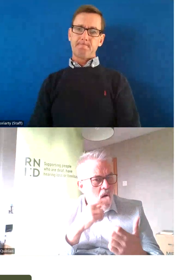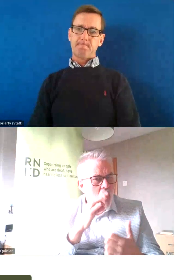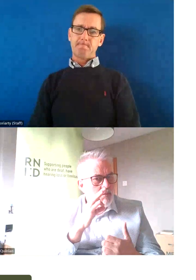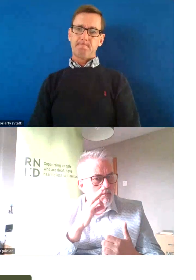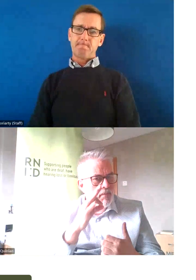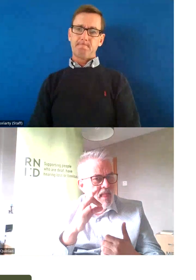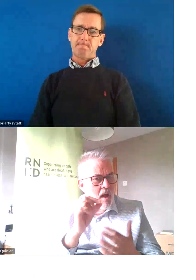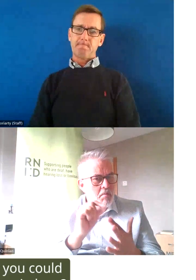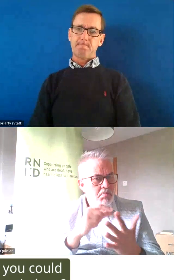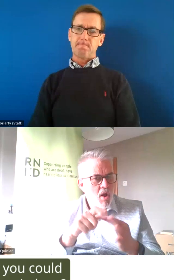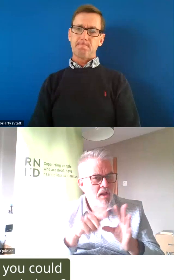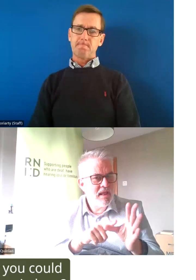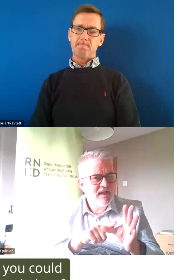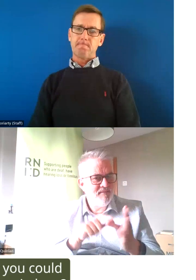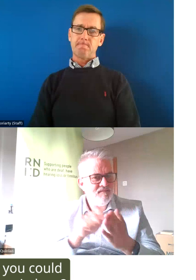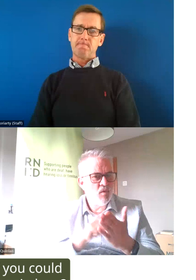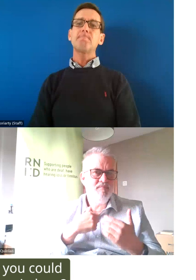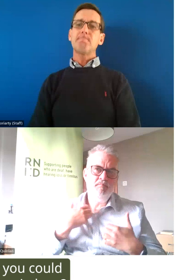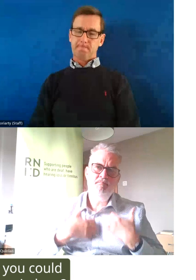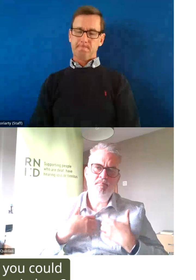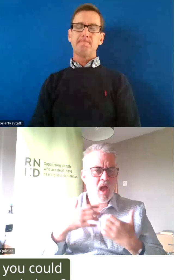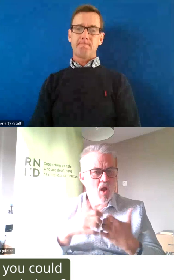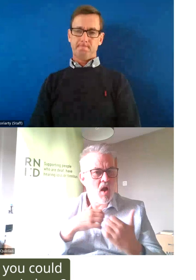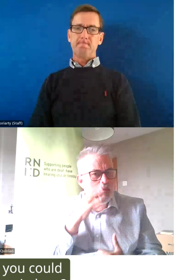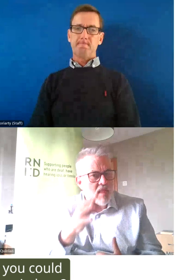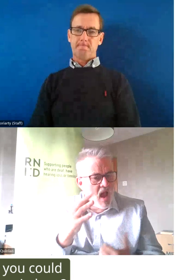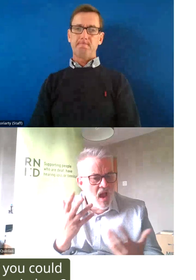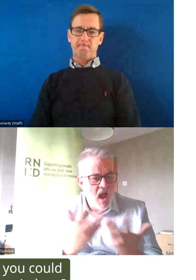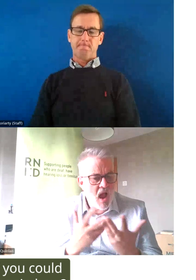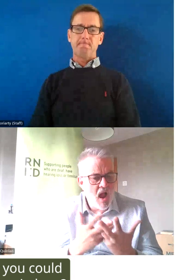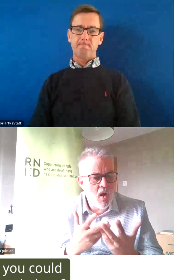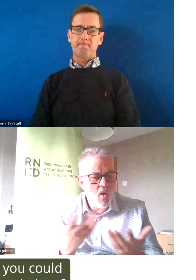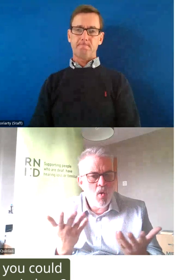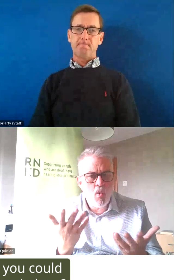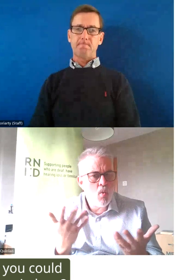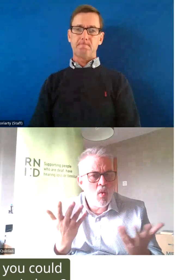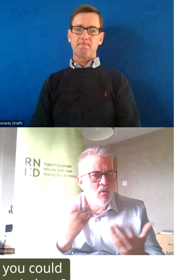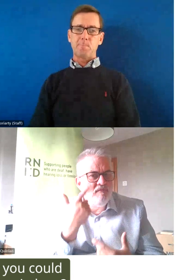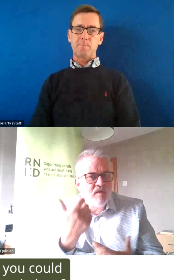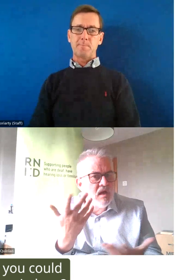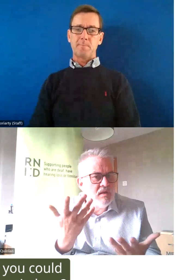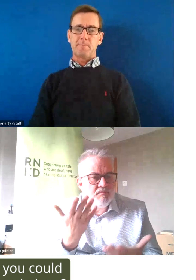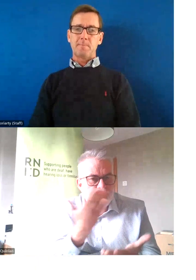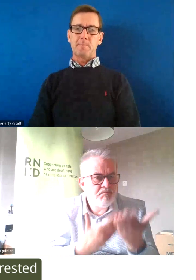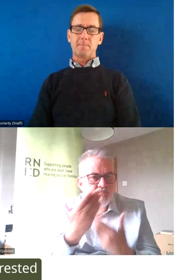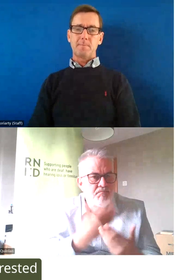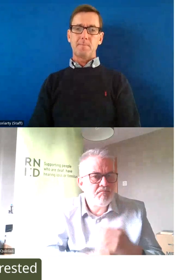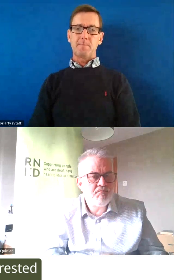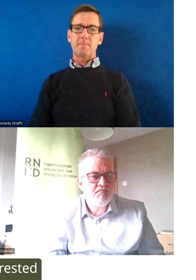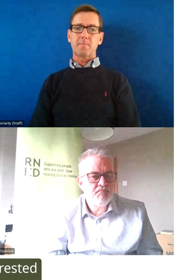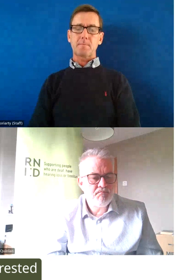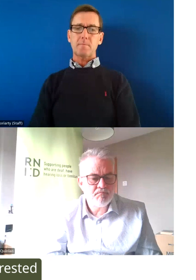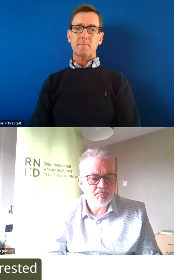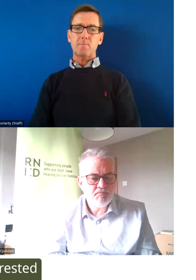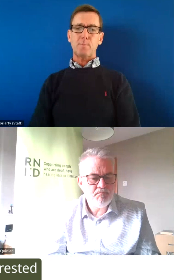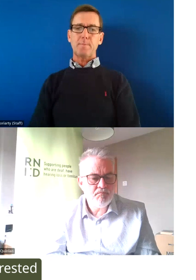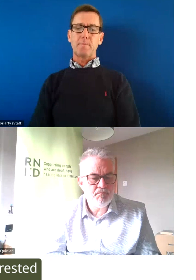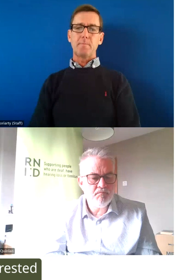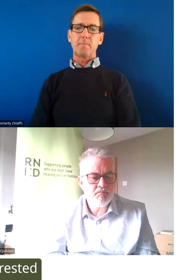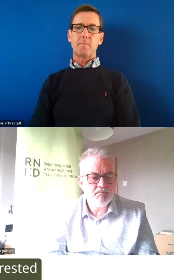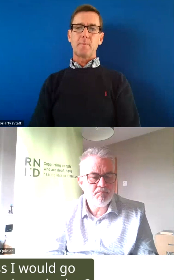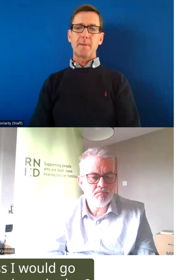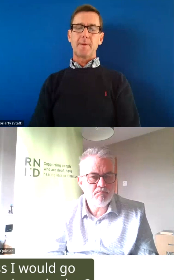Okay, thank you. So how, if you could just go through again, how, if I was interested in